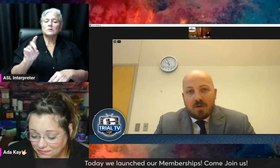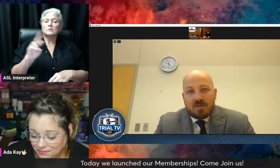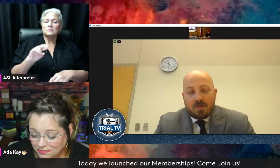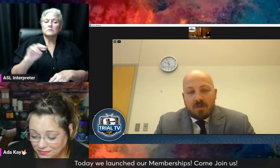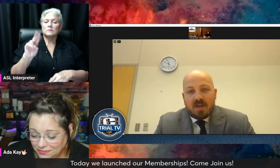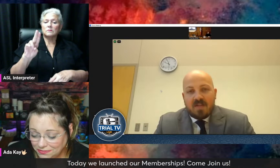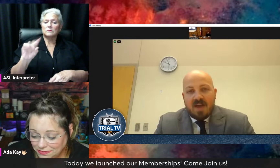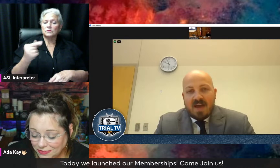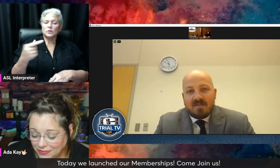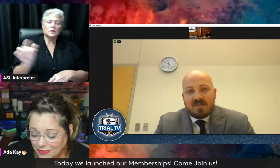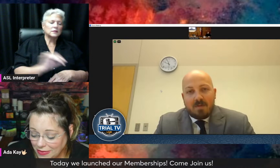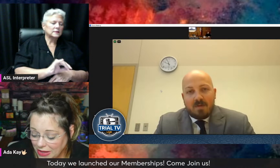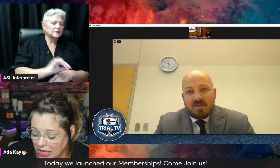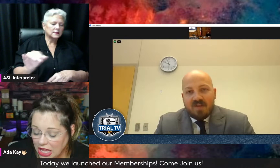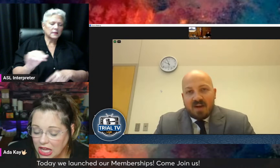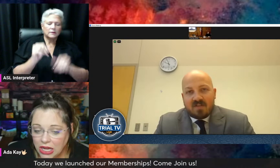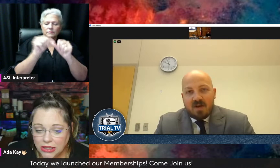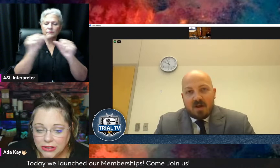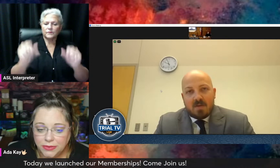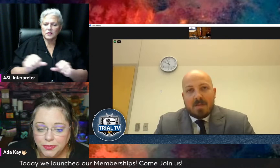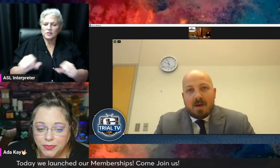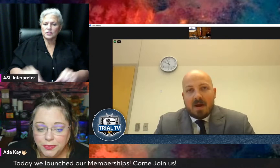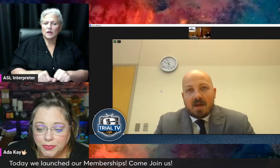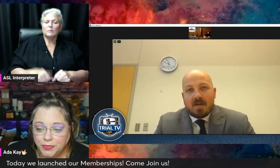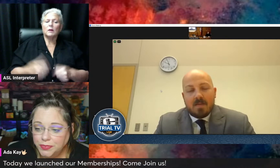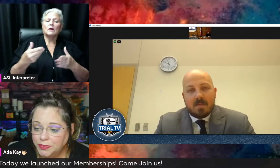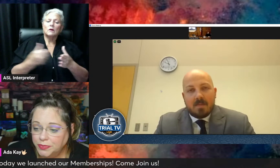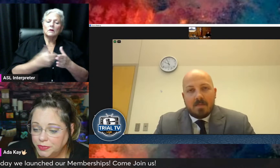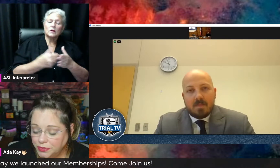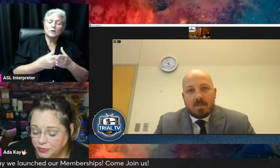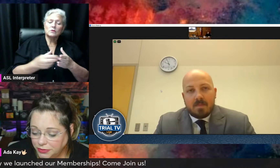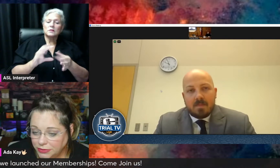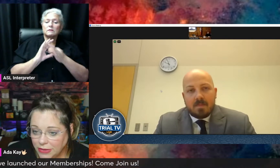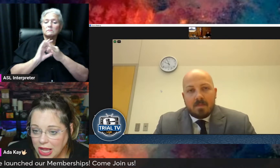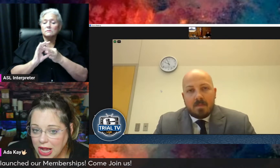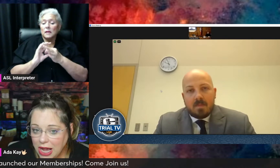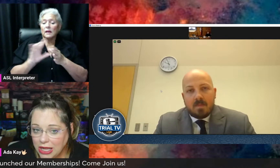they're so closely related, they have similar effects on a human body.